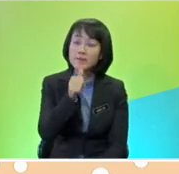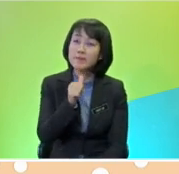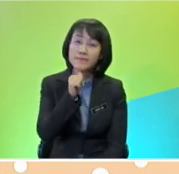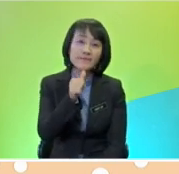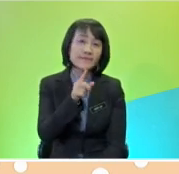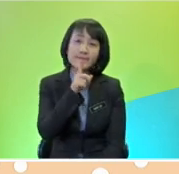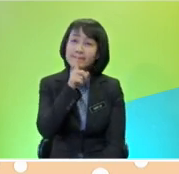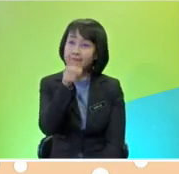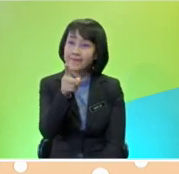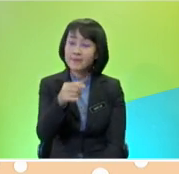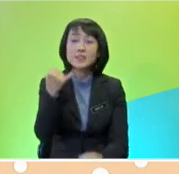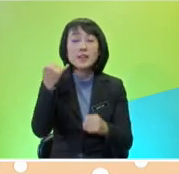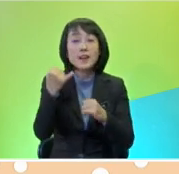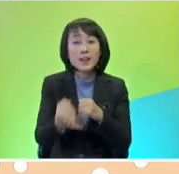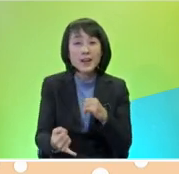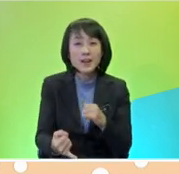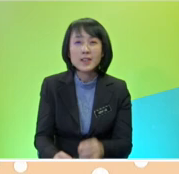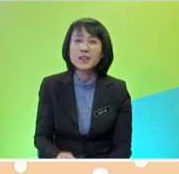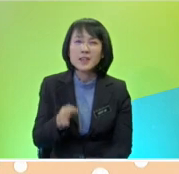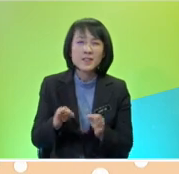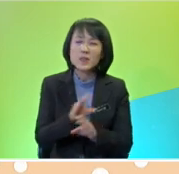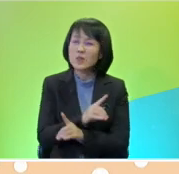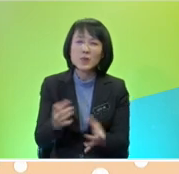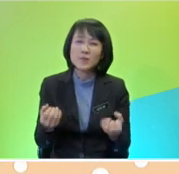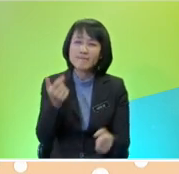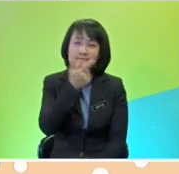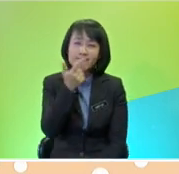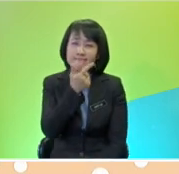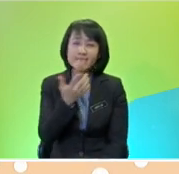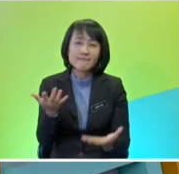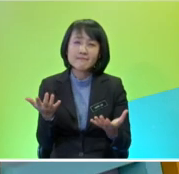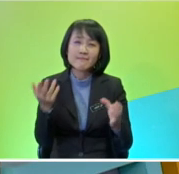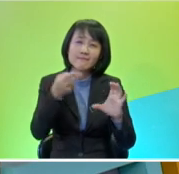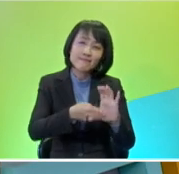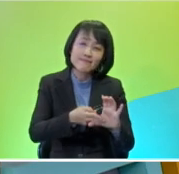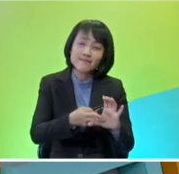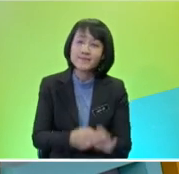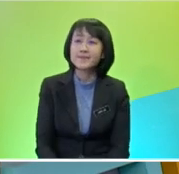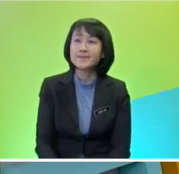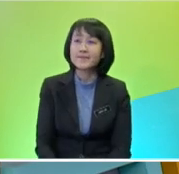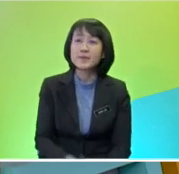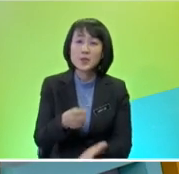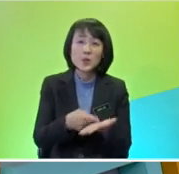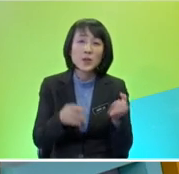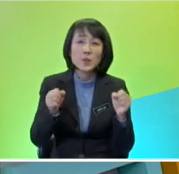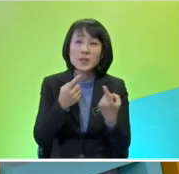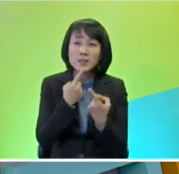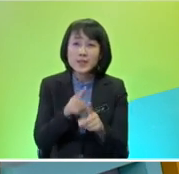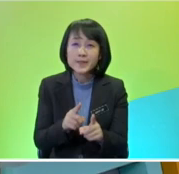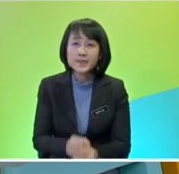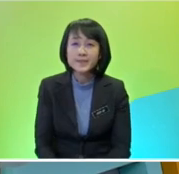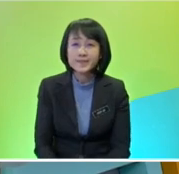last but not least, Chris, if you don't want to join me for that activity, Chris, what can you say? Chris, let's play a